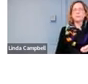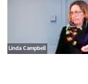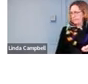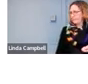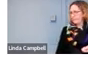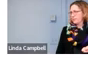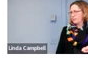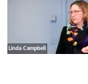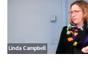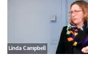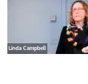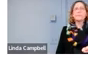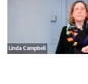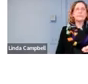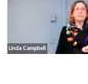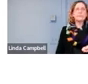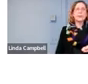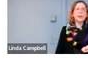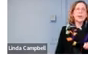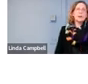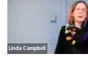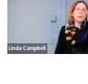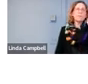to Nova Scotia.